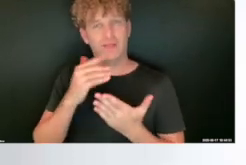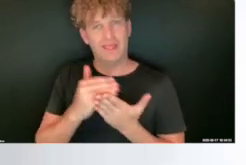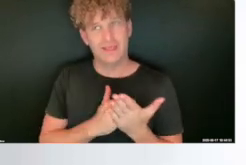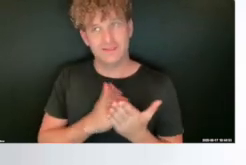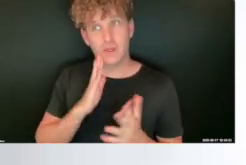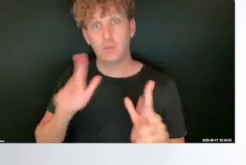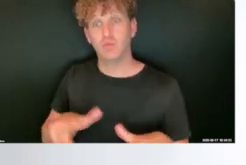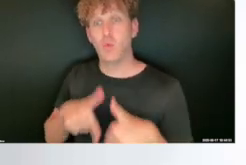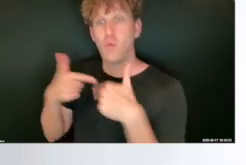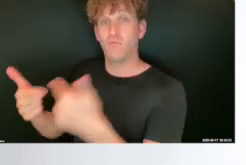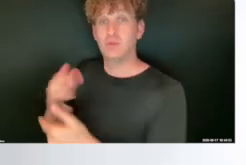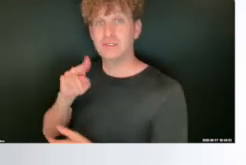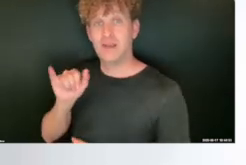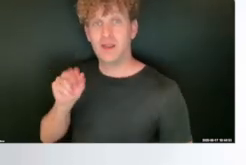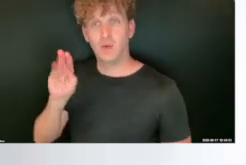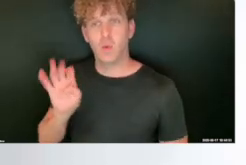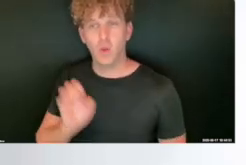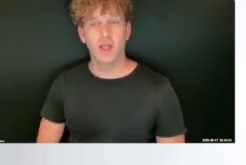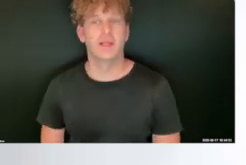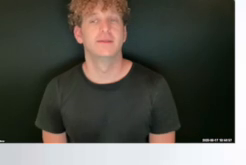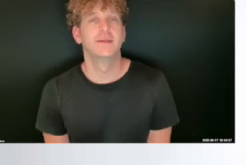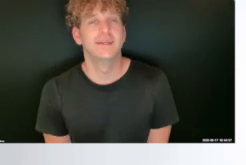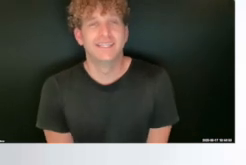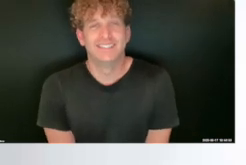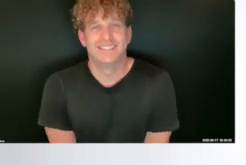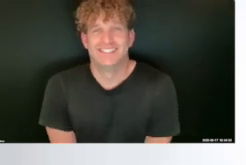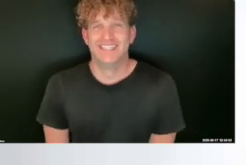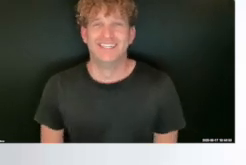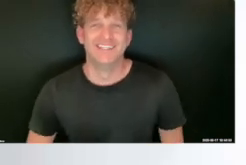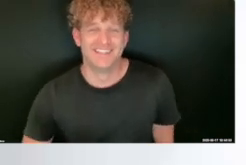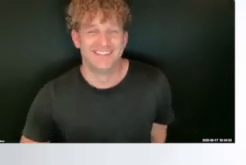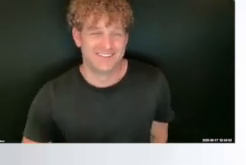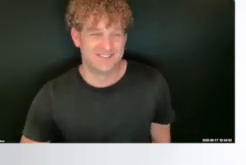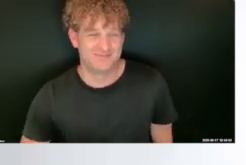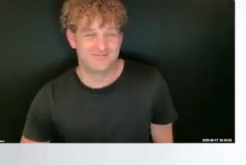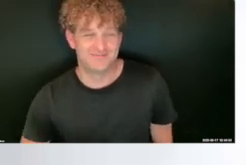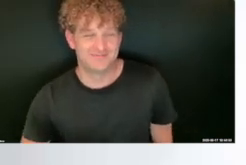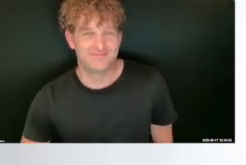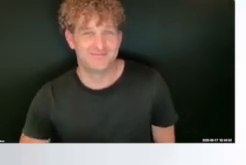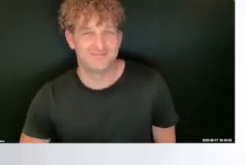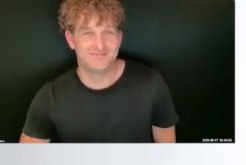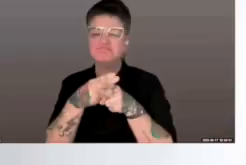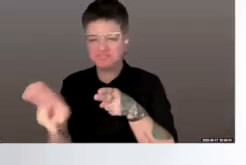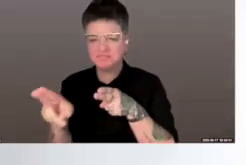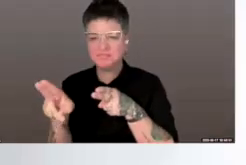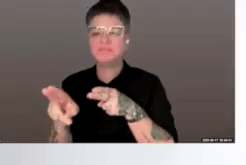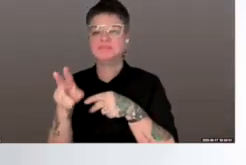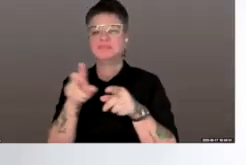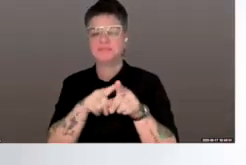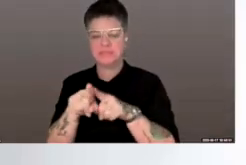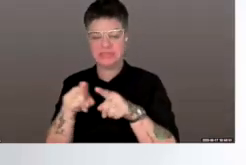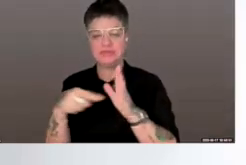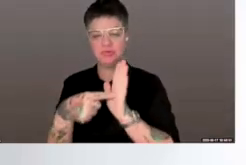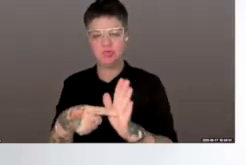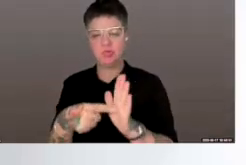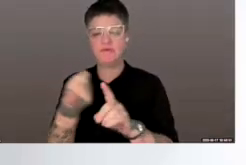as Brandon indicated from last month, just a high-level summary. So I'm the lead